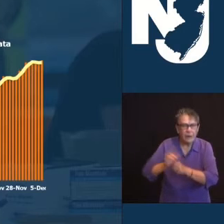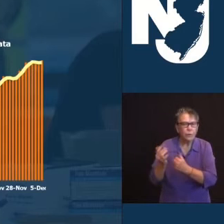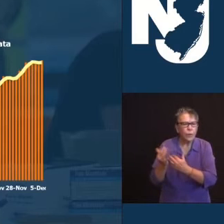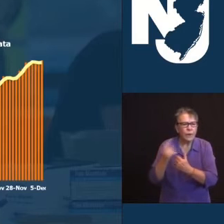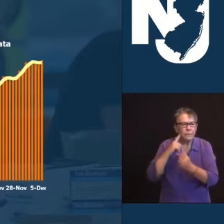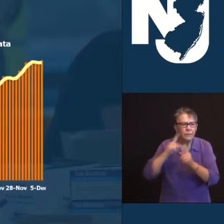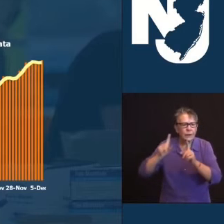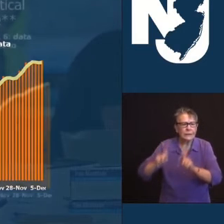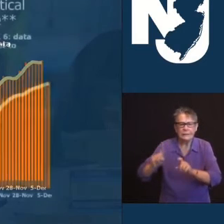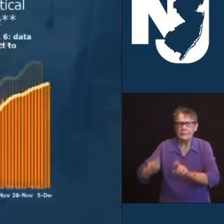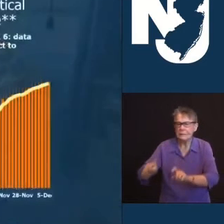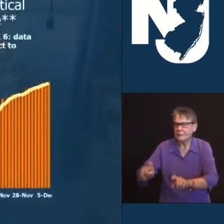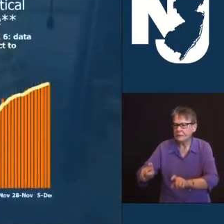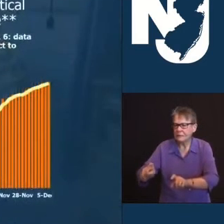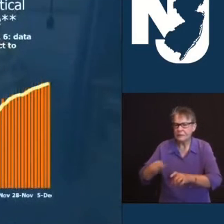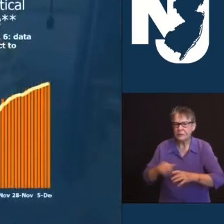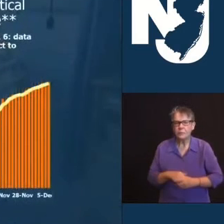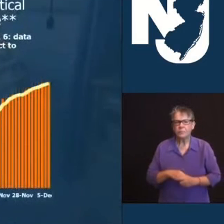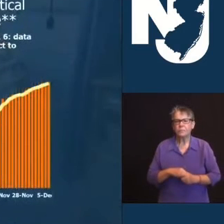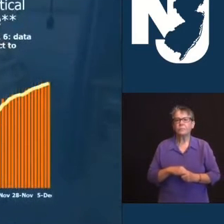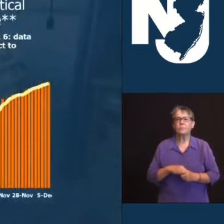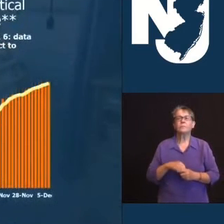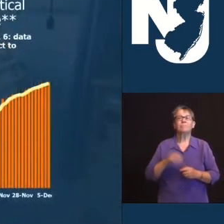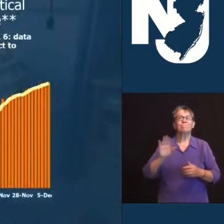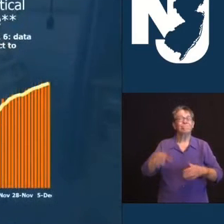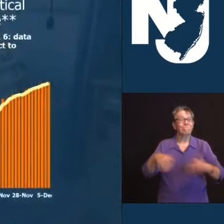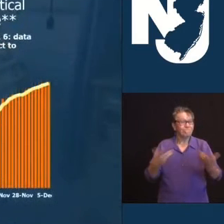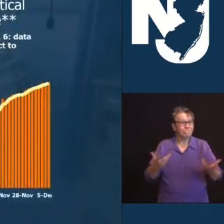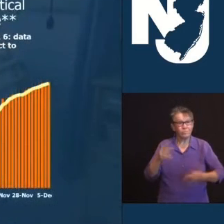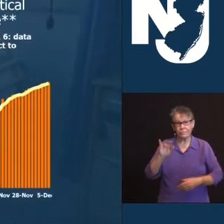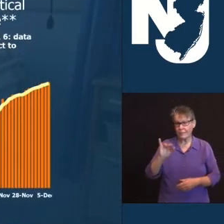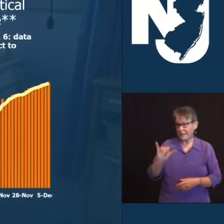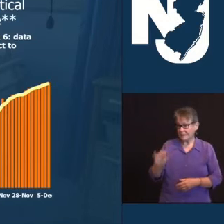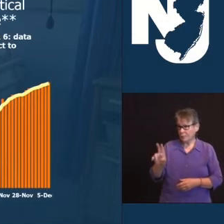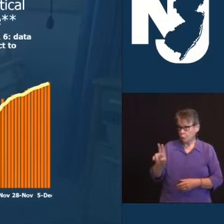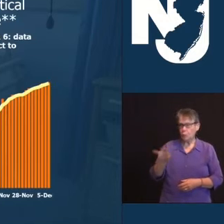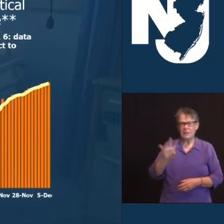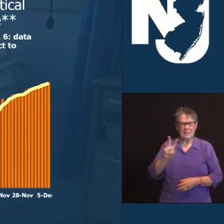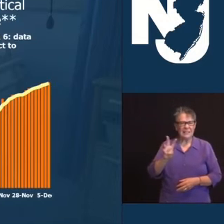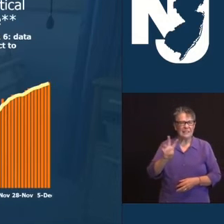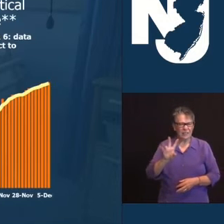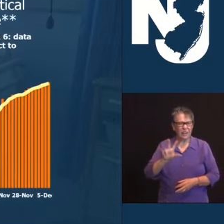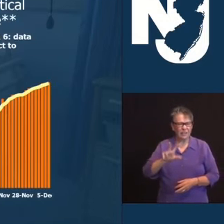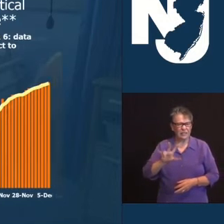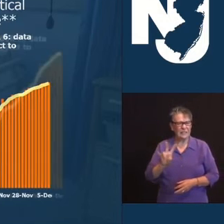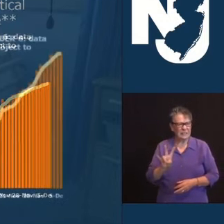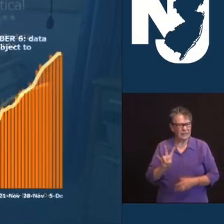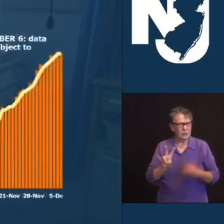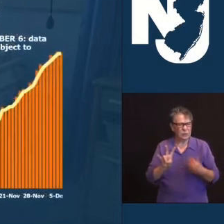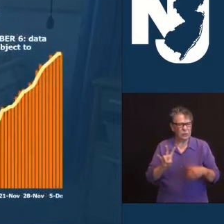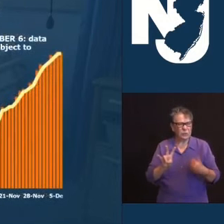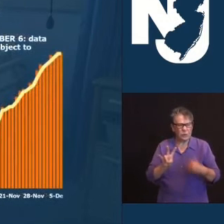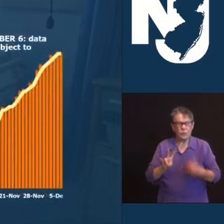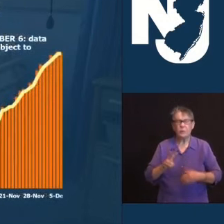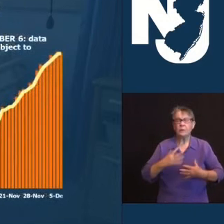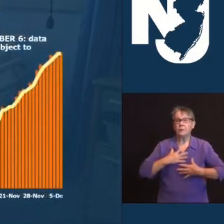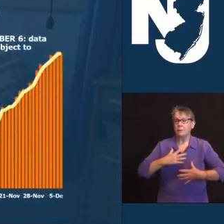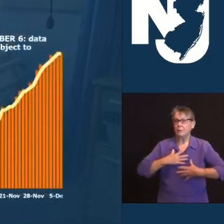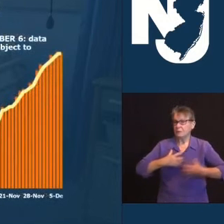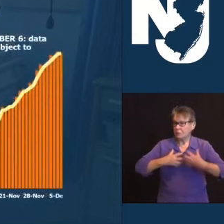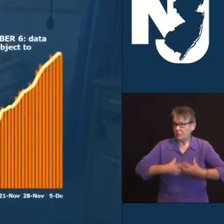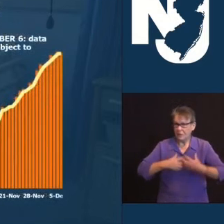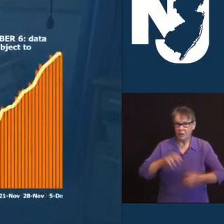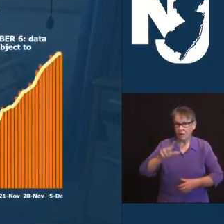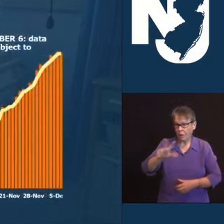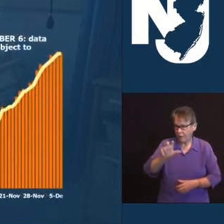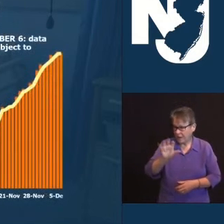3,346. Of these, 637 patients were requiring intensive care, and 391 of them were requiring